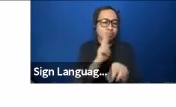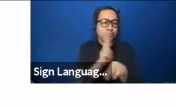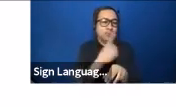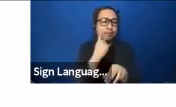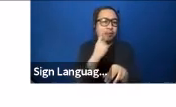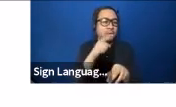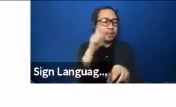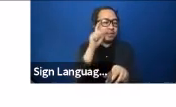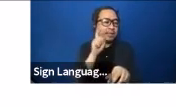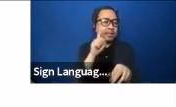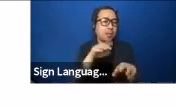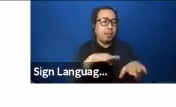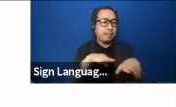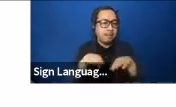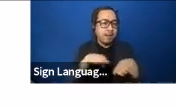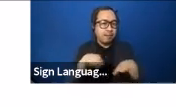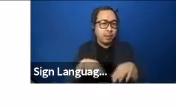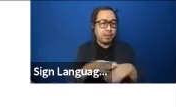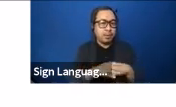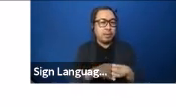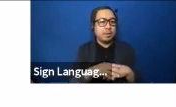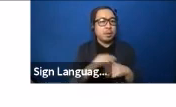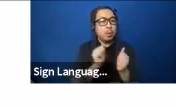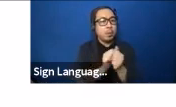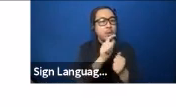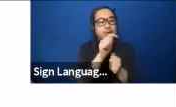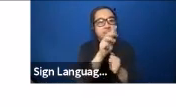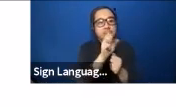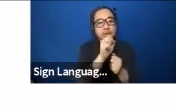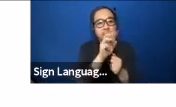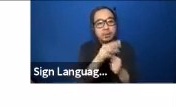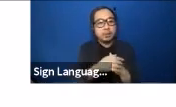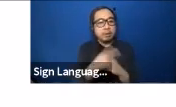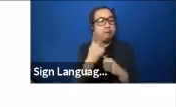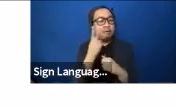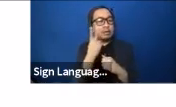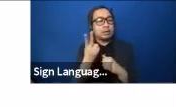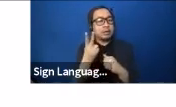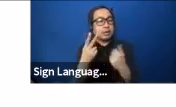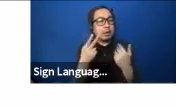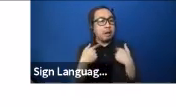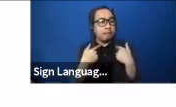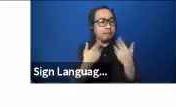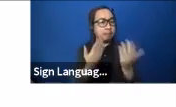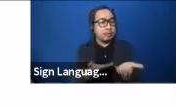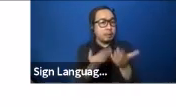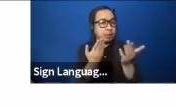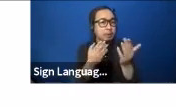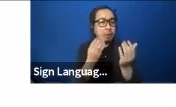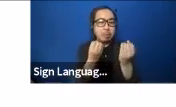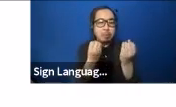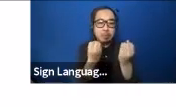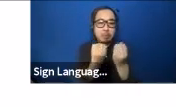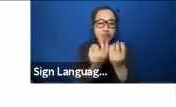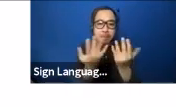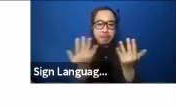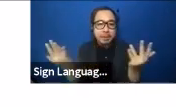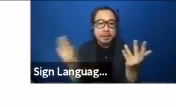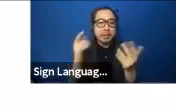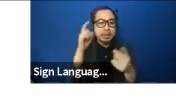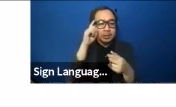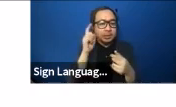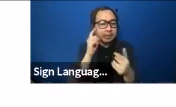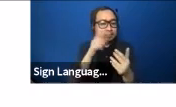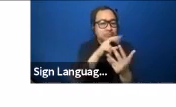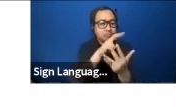These findings suggest they had multiple sex partners during a period of time, whilst they did not consistently practice condom use